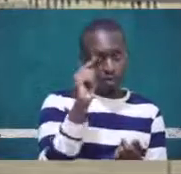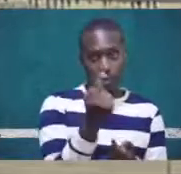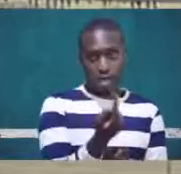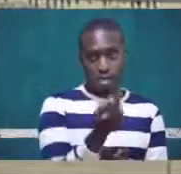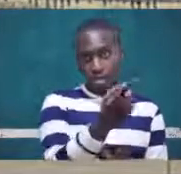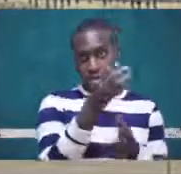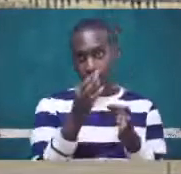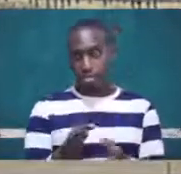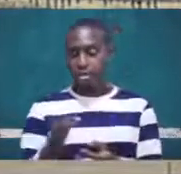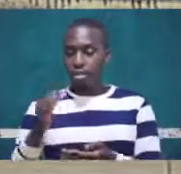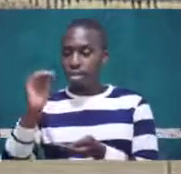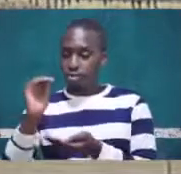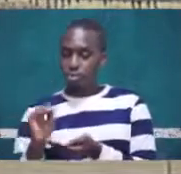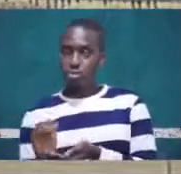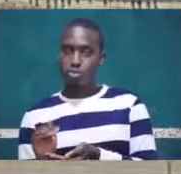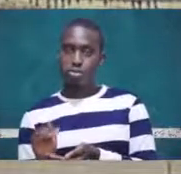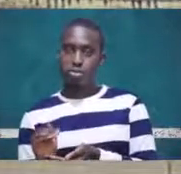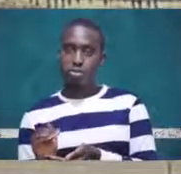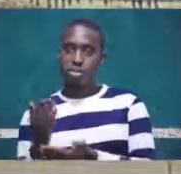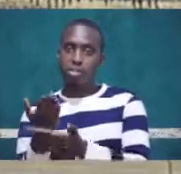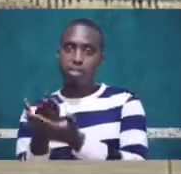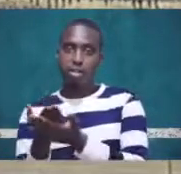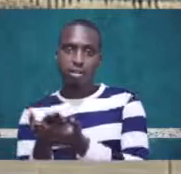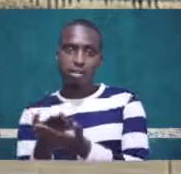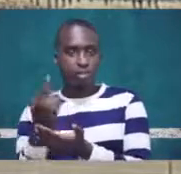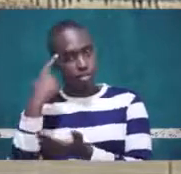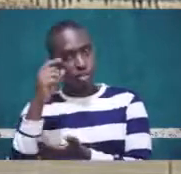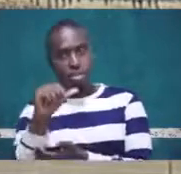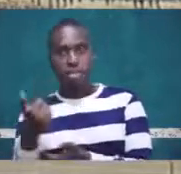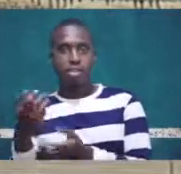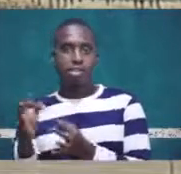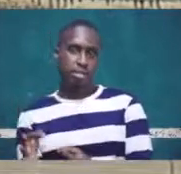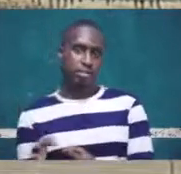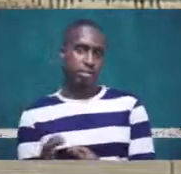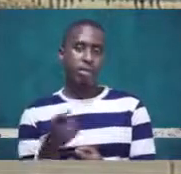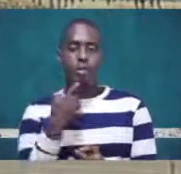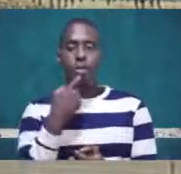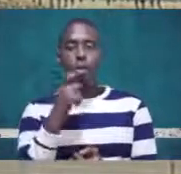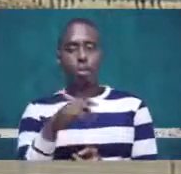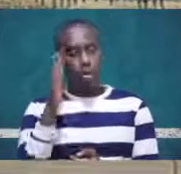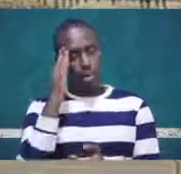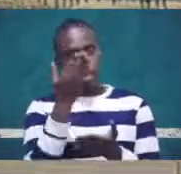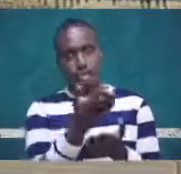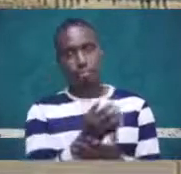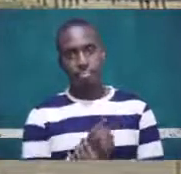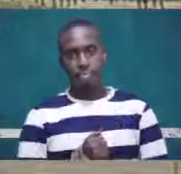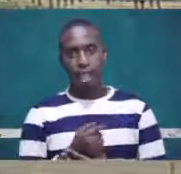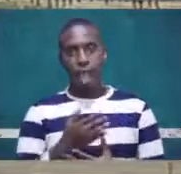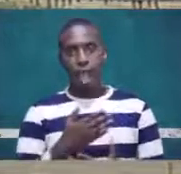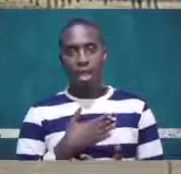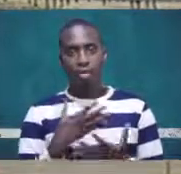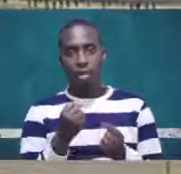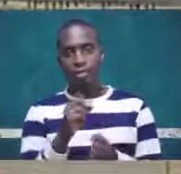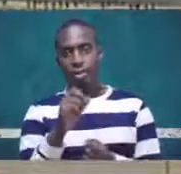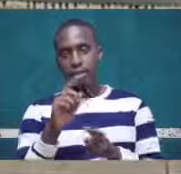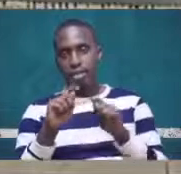these then reduces the demand for the other. So you have to know this. Then we have two,